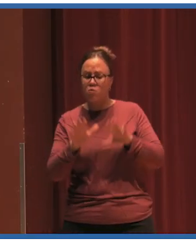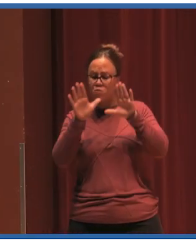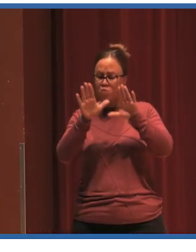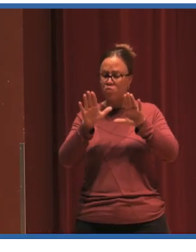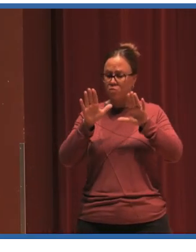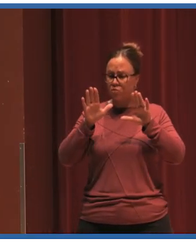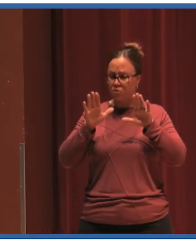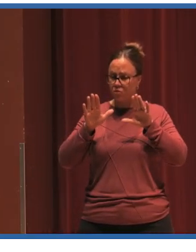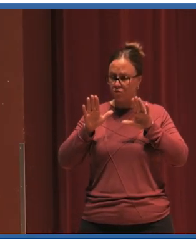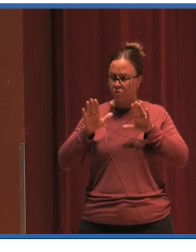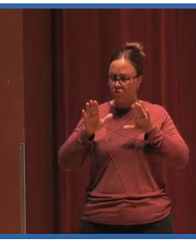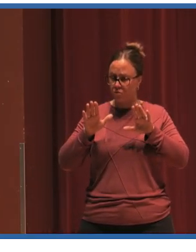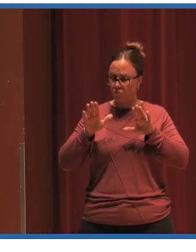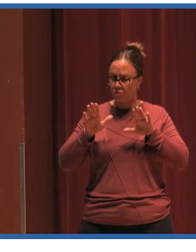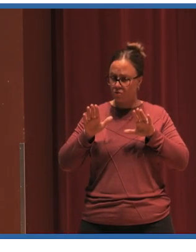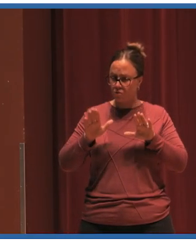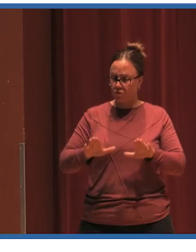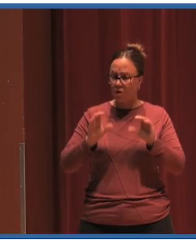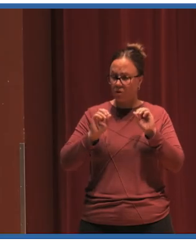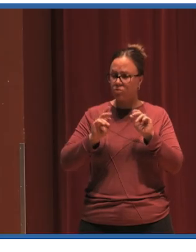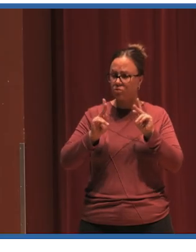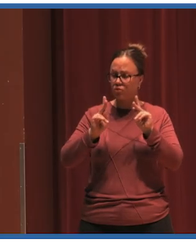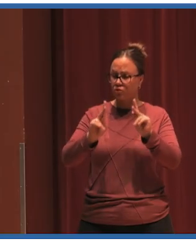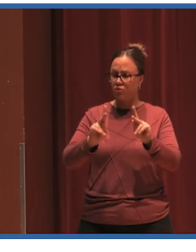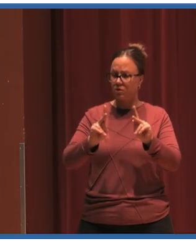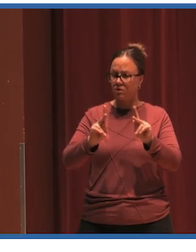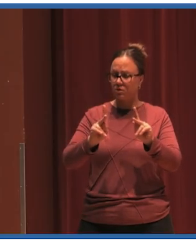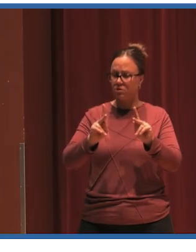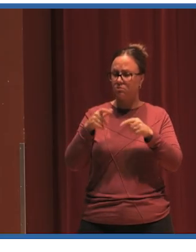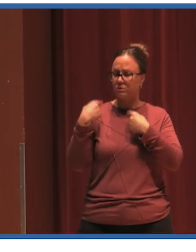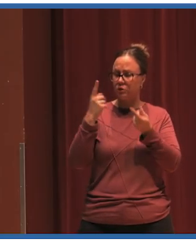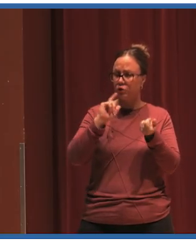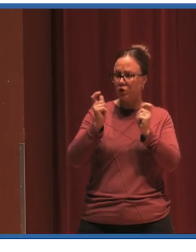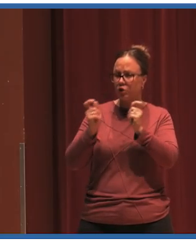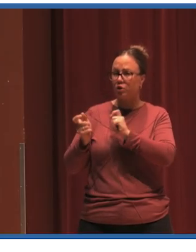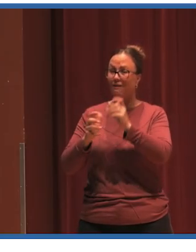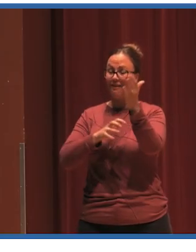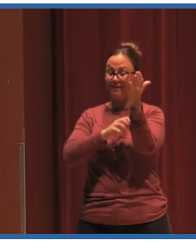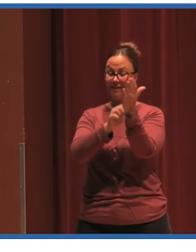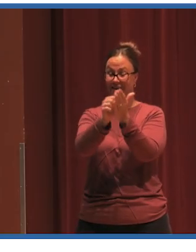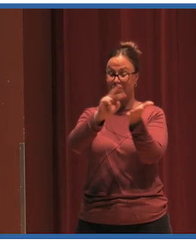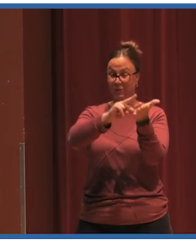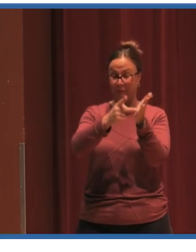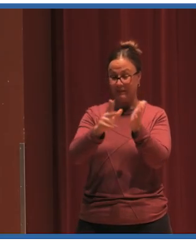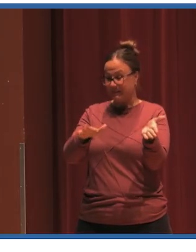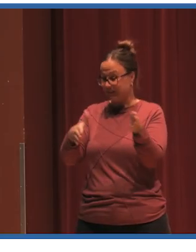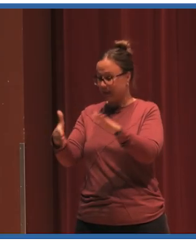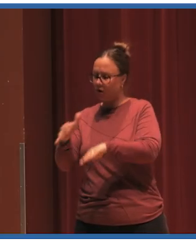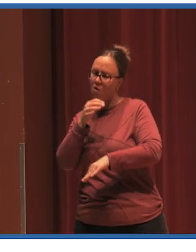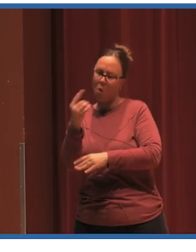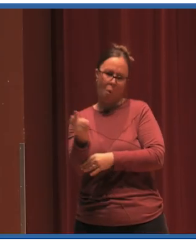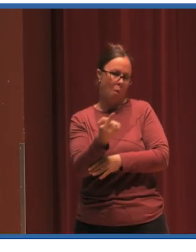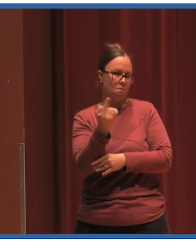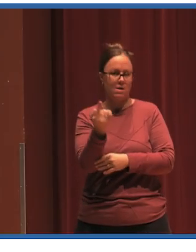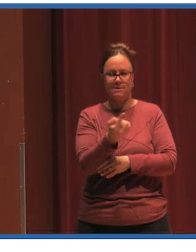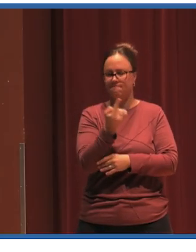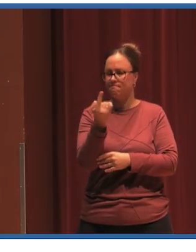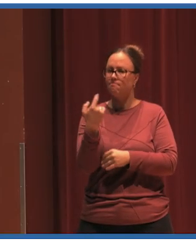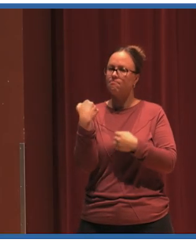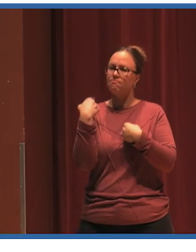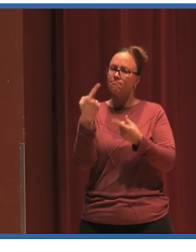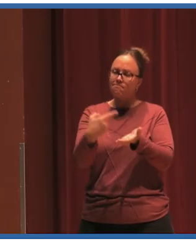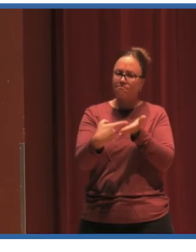treatment, and that cancer doesn't automatically mean a death sentence. I think talking about it more in